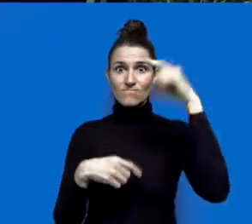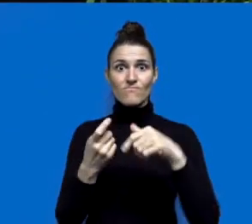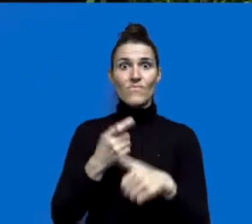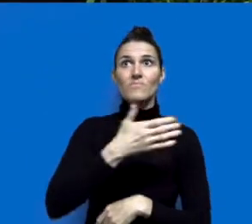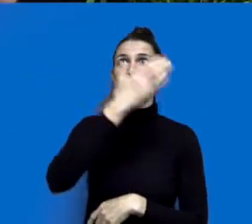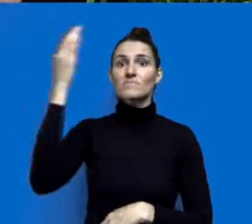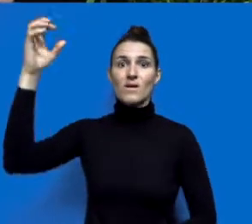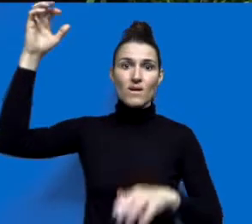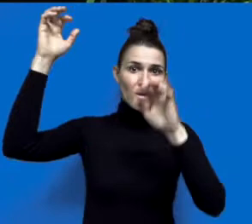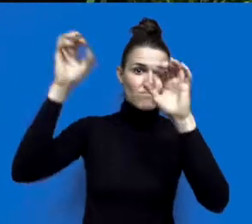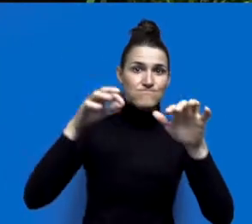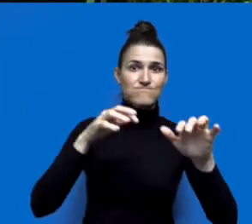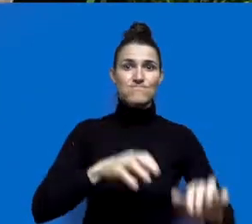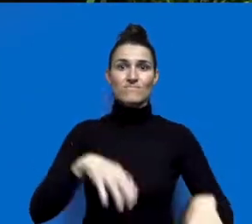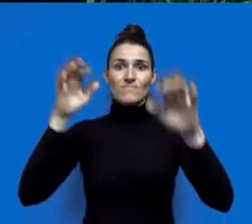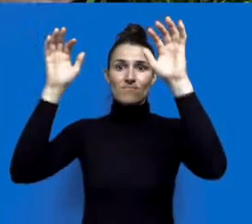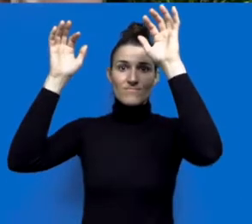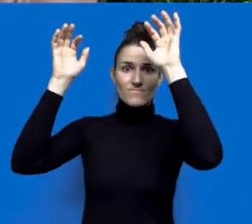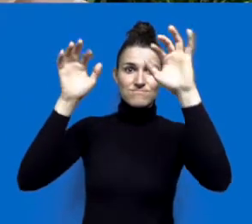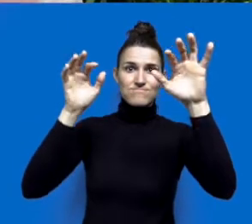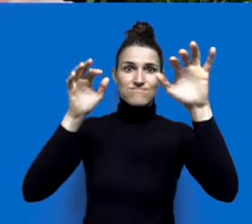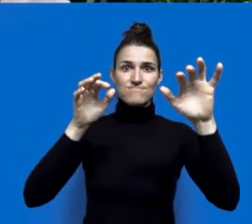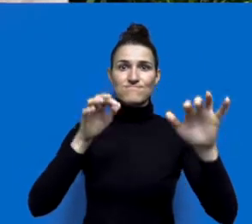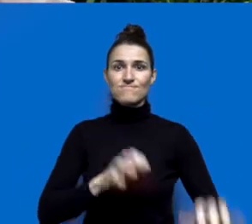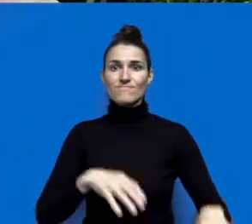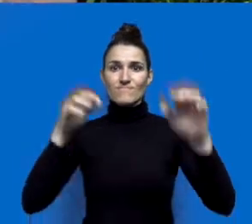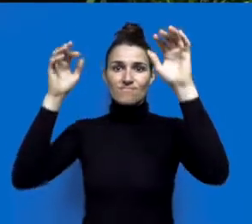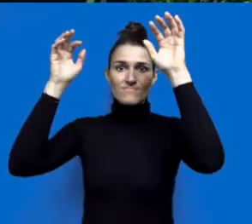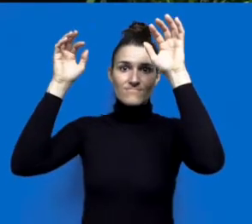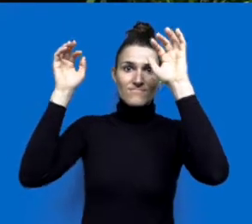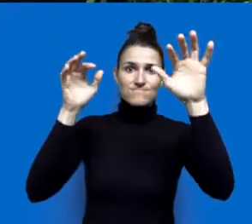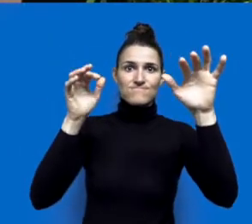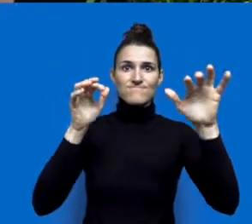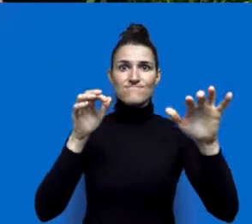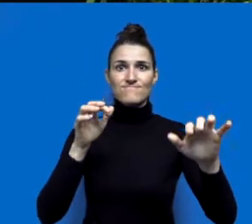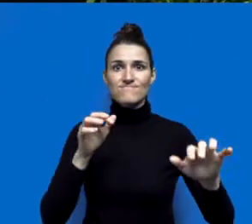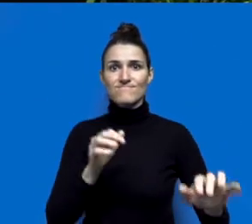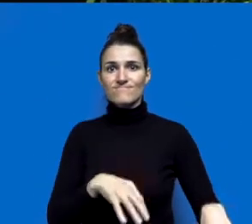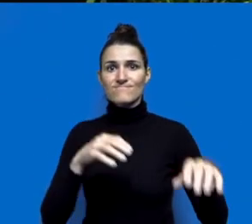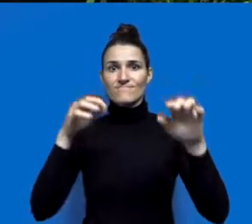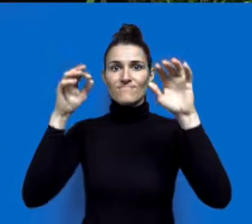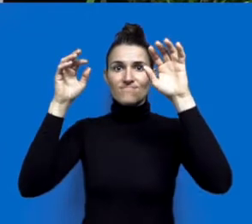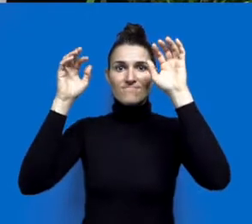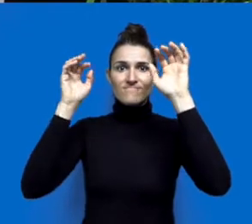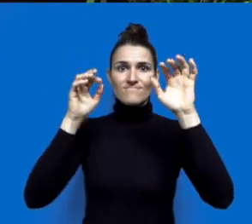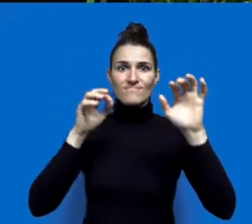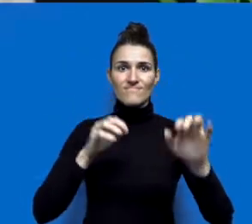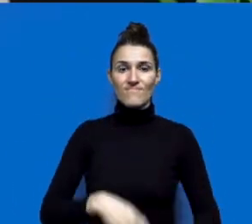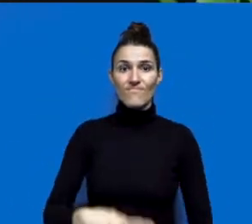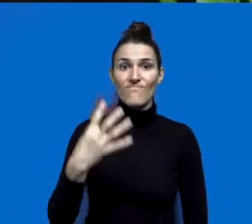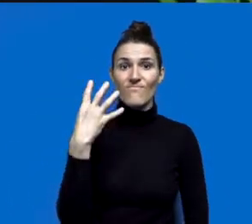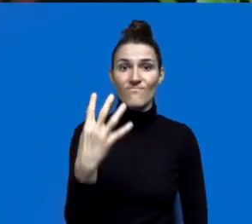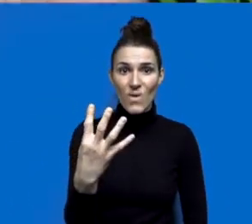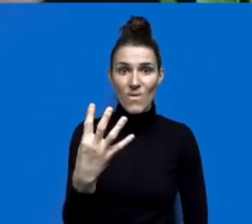raindrops falling from the sky, falling from the sky, falling from the sky. 4